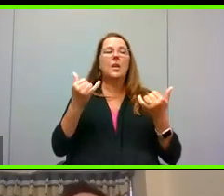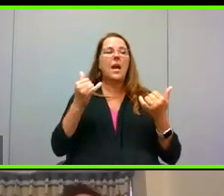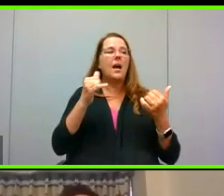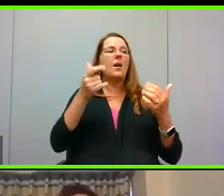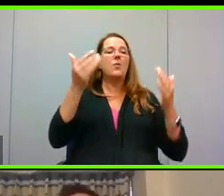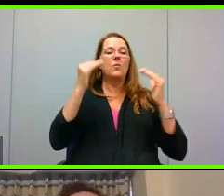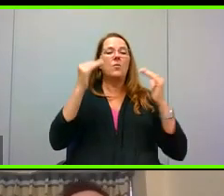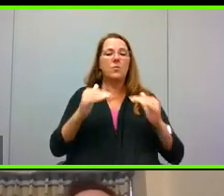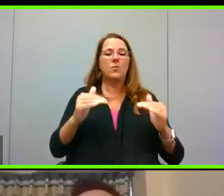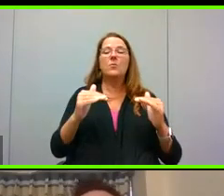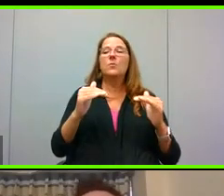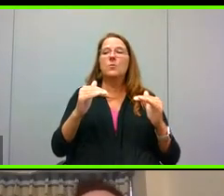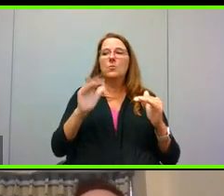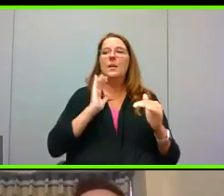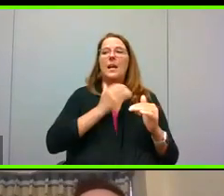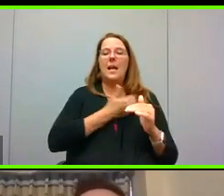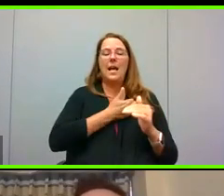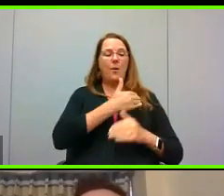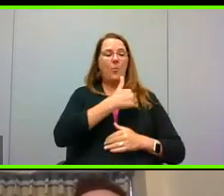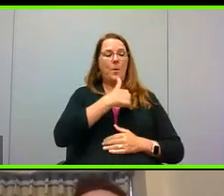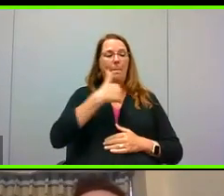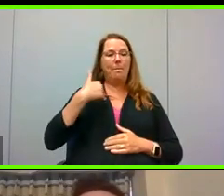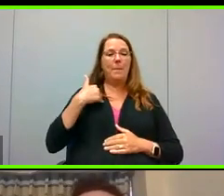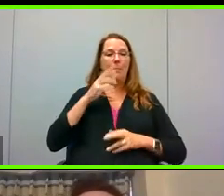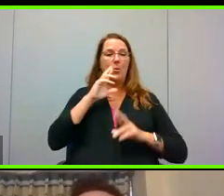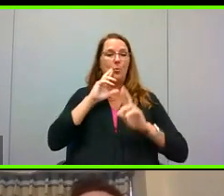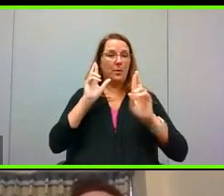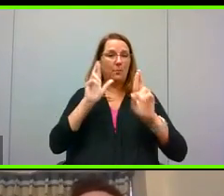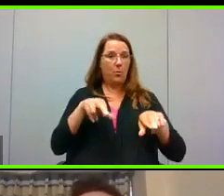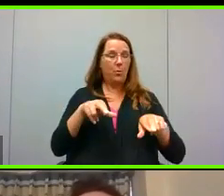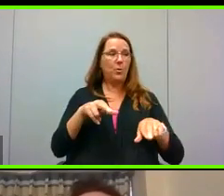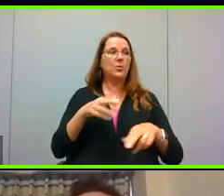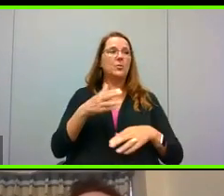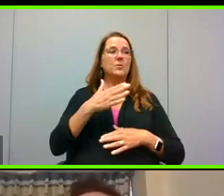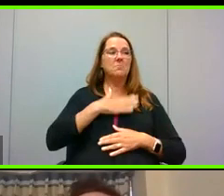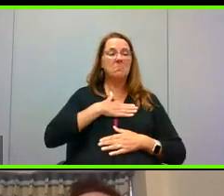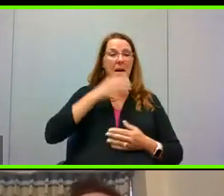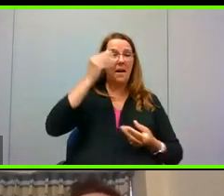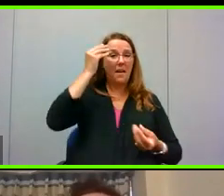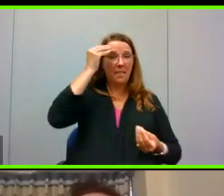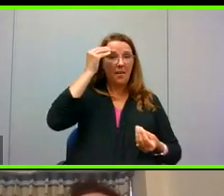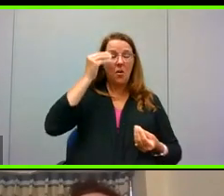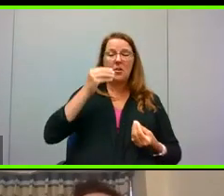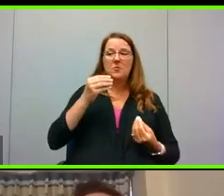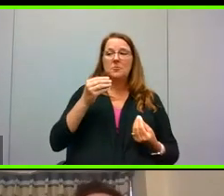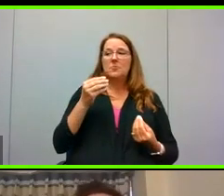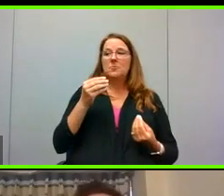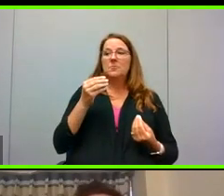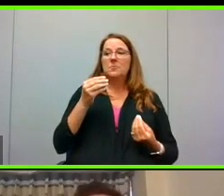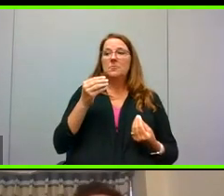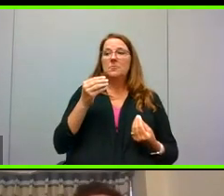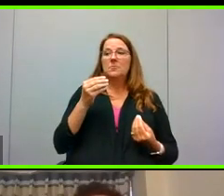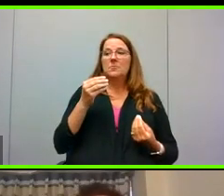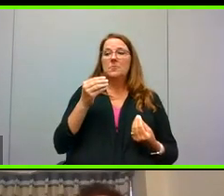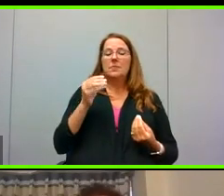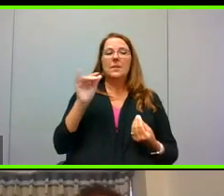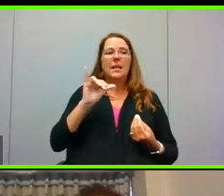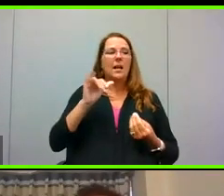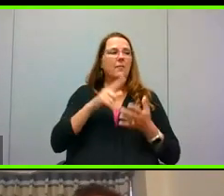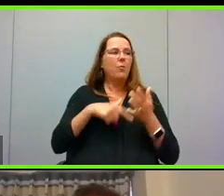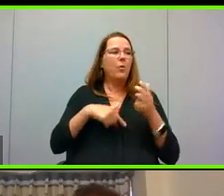into our member reports. My thought would be kind of to have Lauren, she kind of did with introductions, to